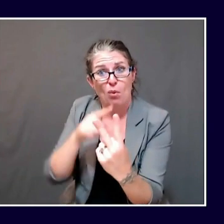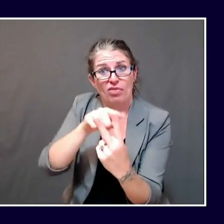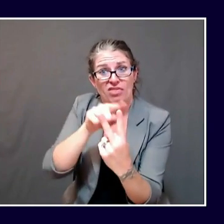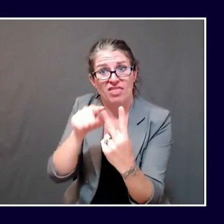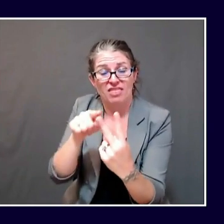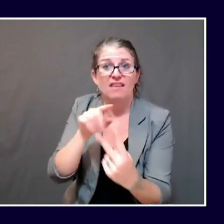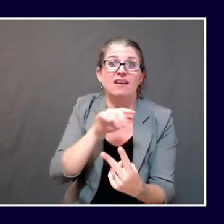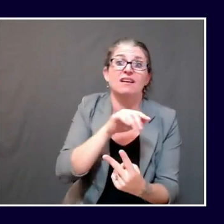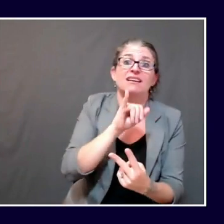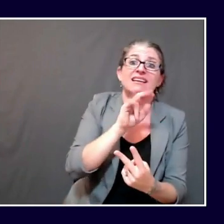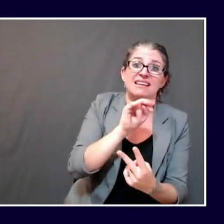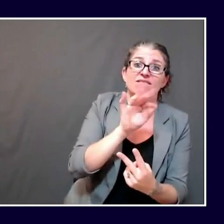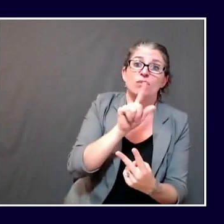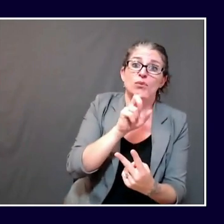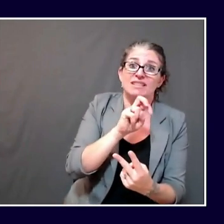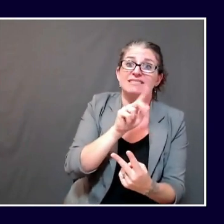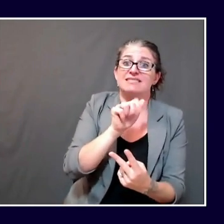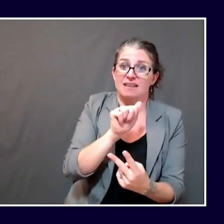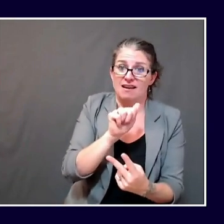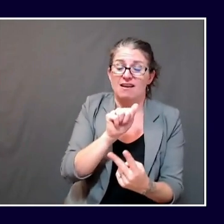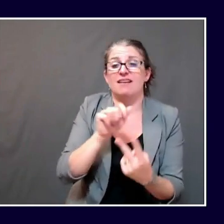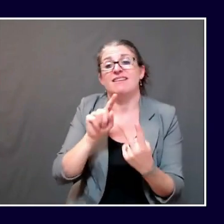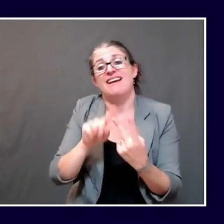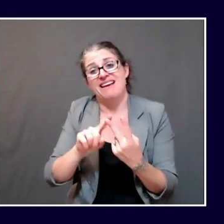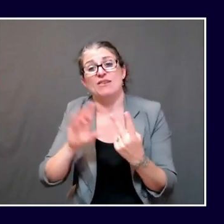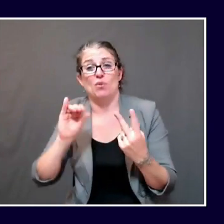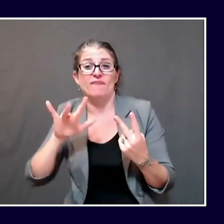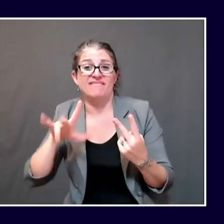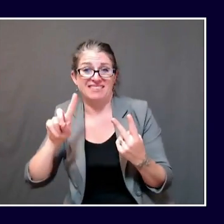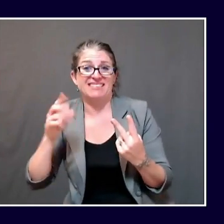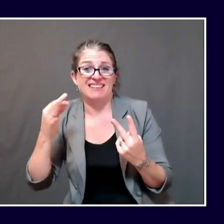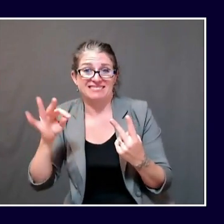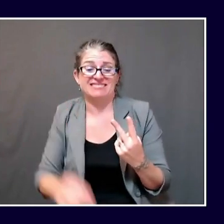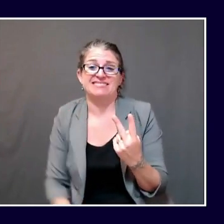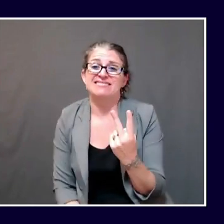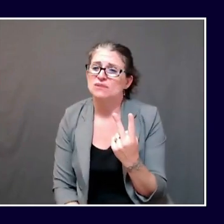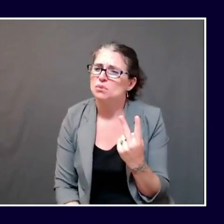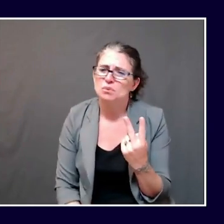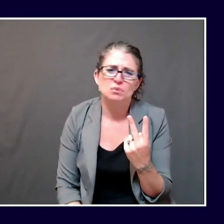to spacing out, even when you're inside, and wearing face coverings